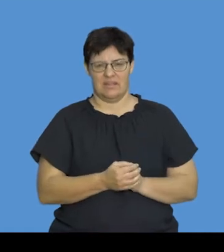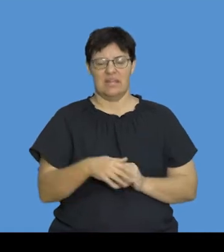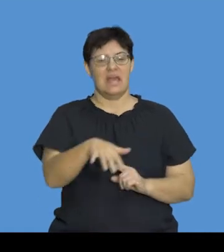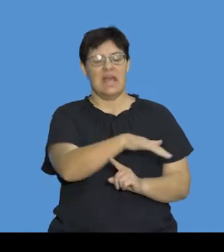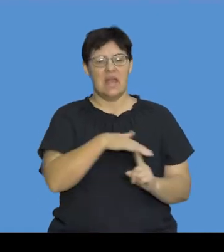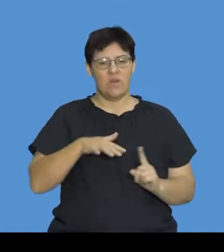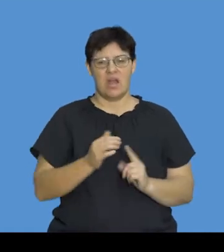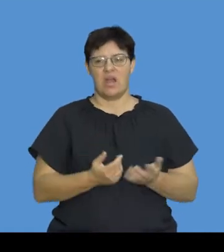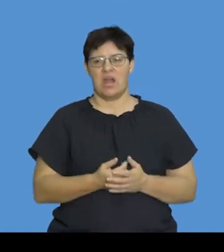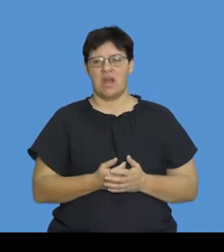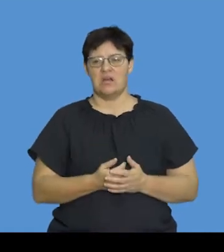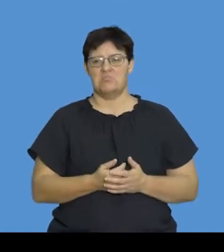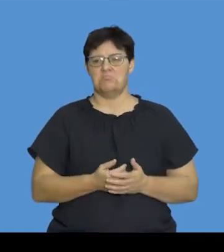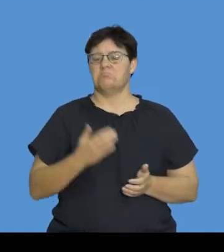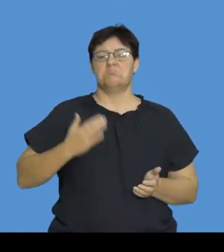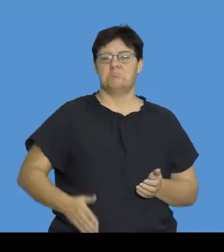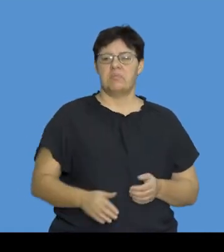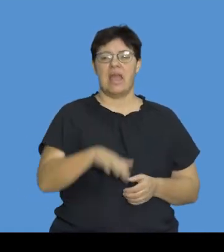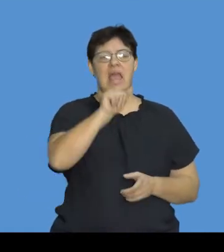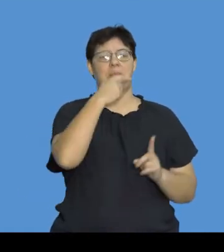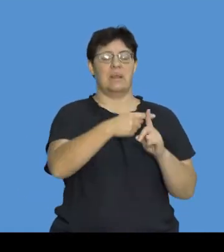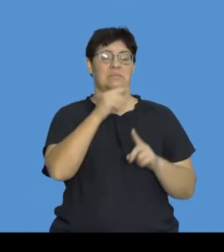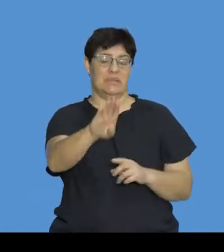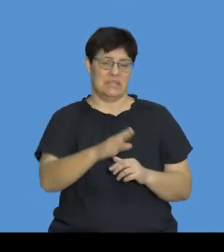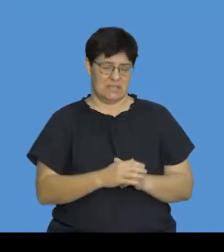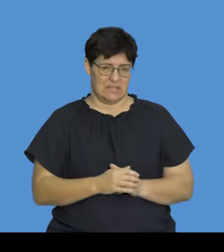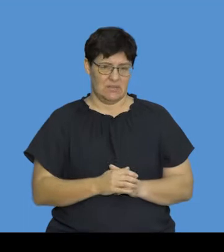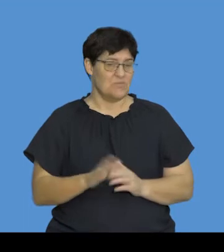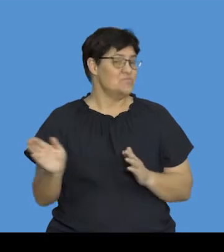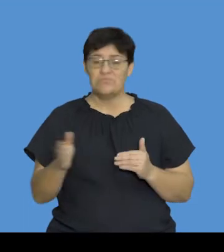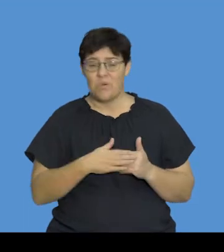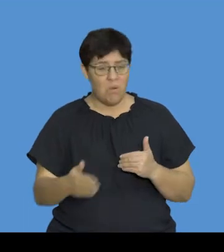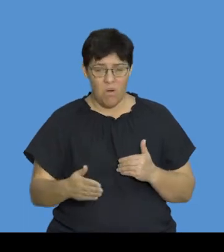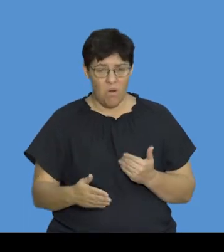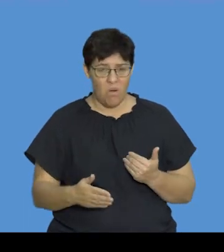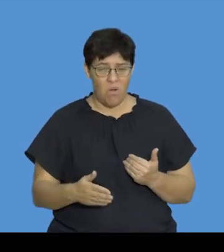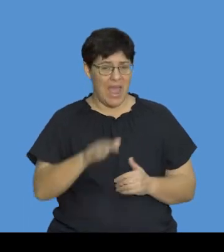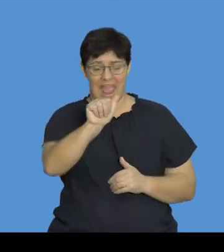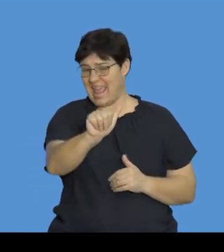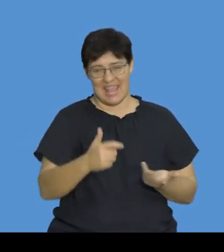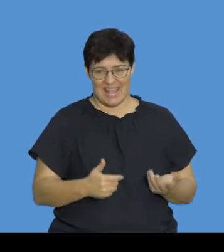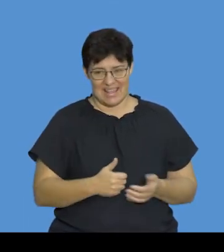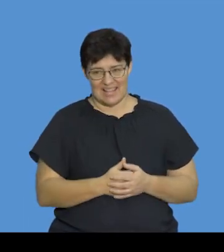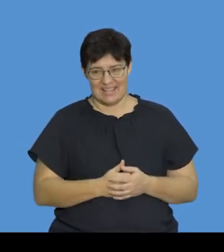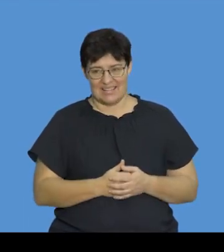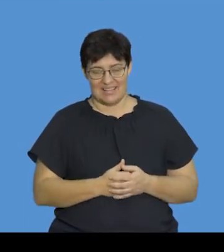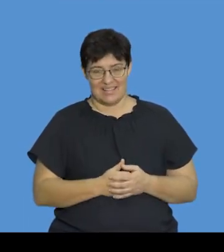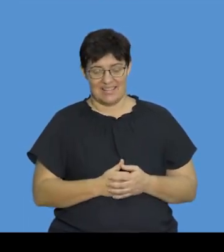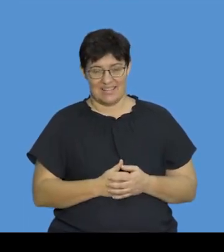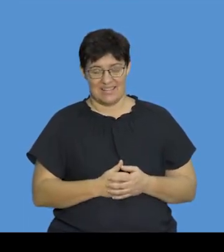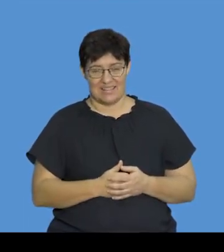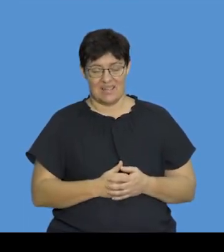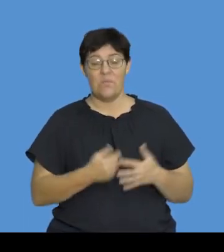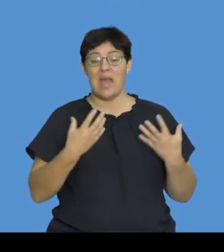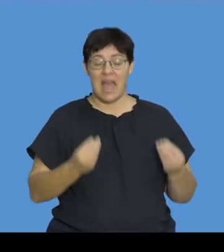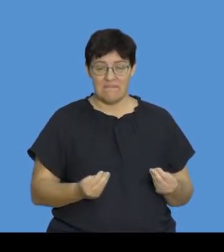a side length of a plus b? So it's no longer now just a, right? As I had with this one.